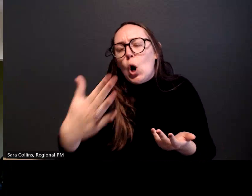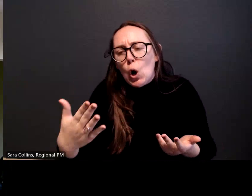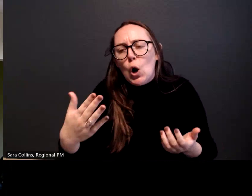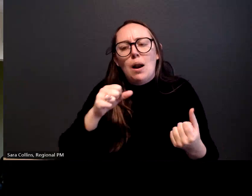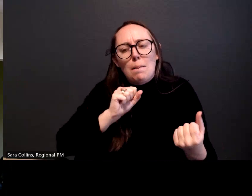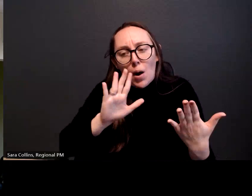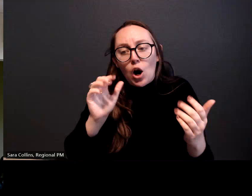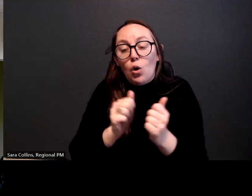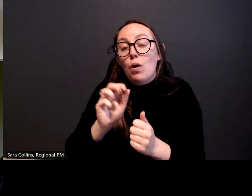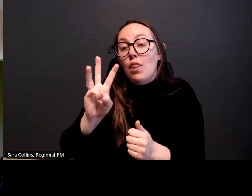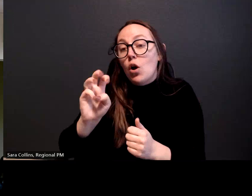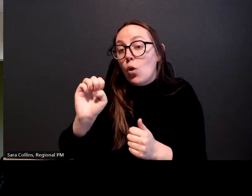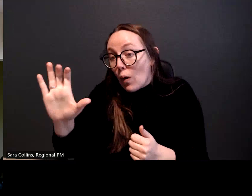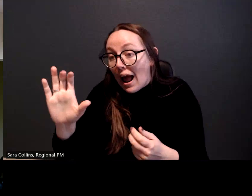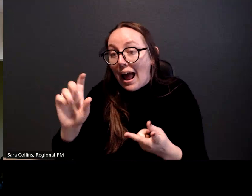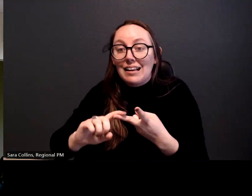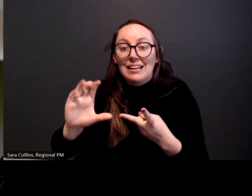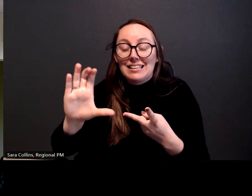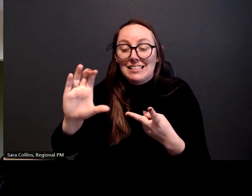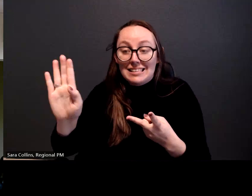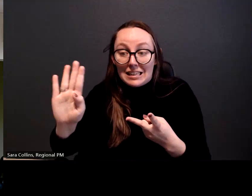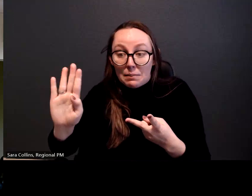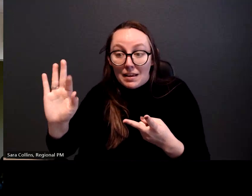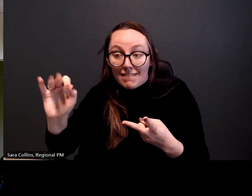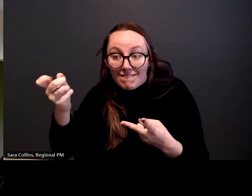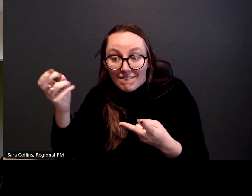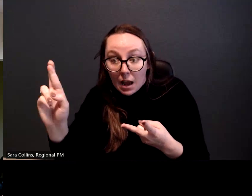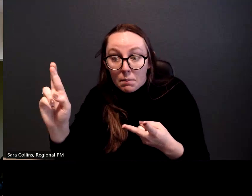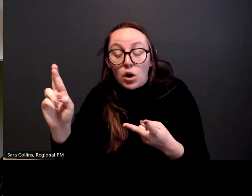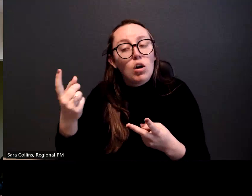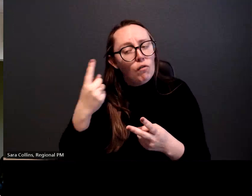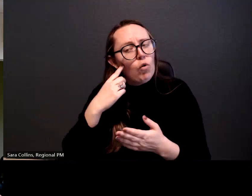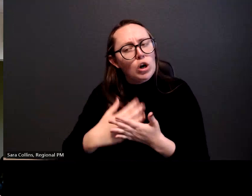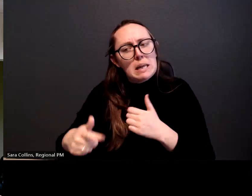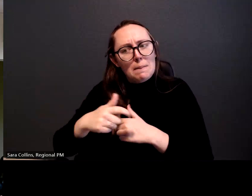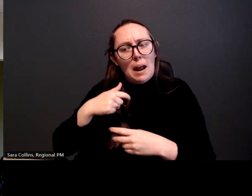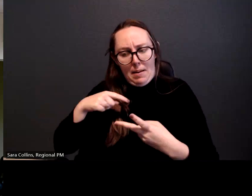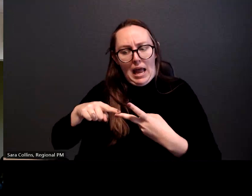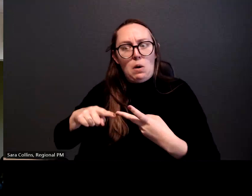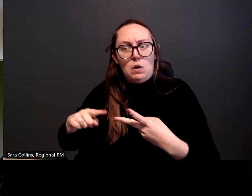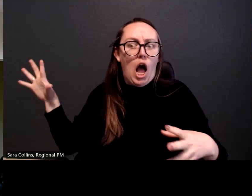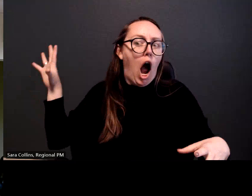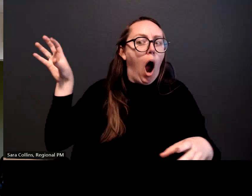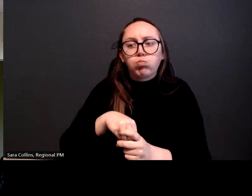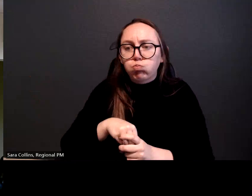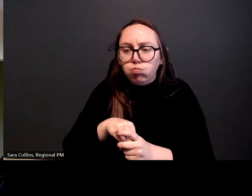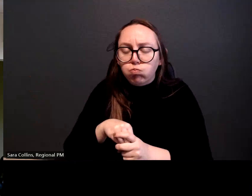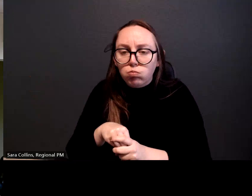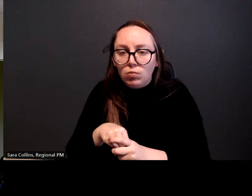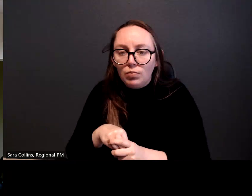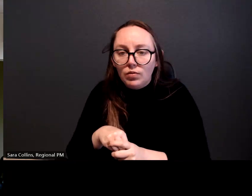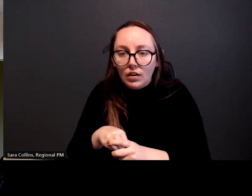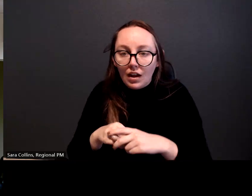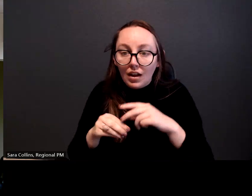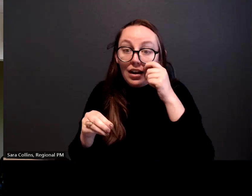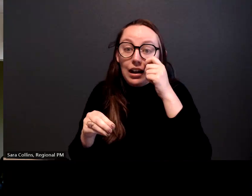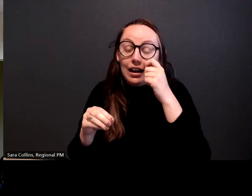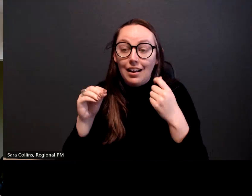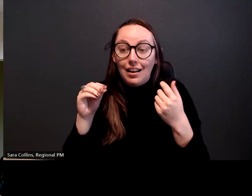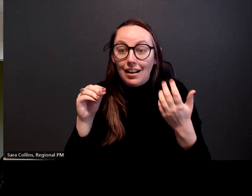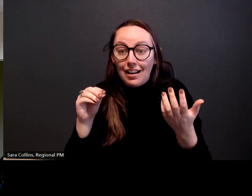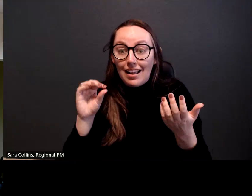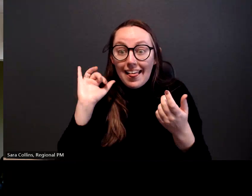was integrally involved with CV fiber, and that fell apart because this easy money made it